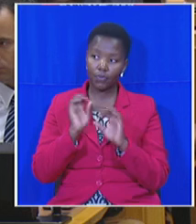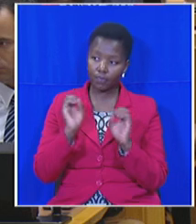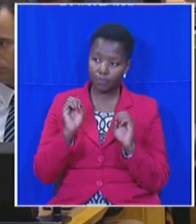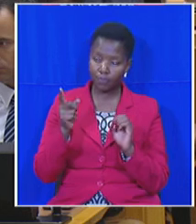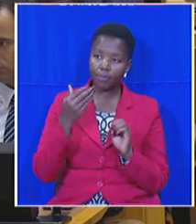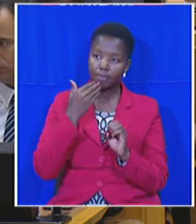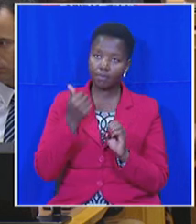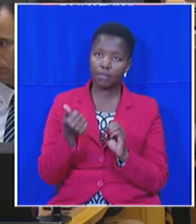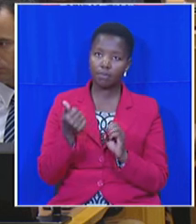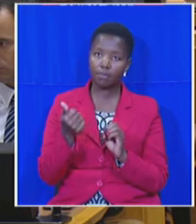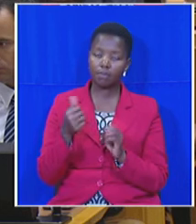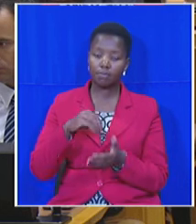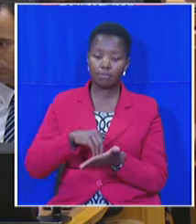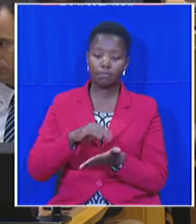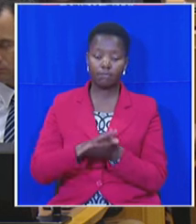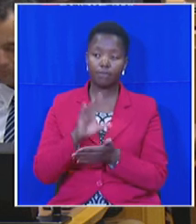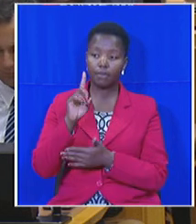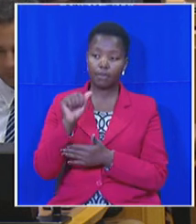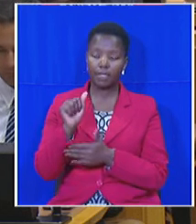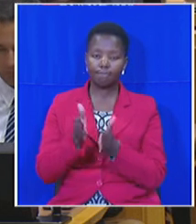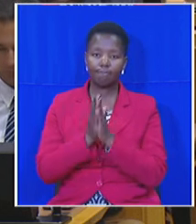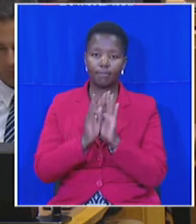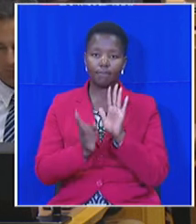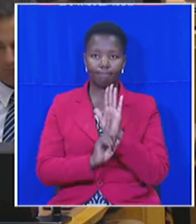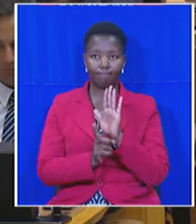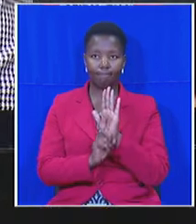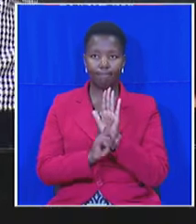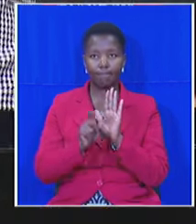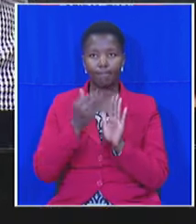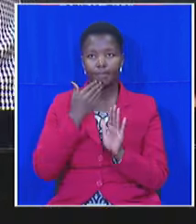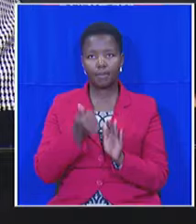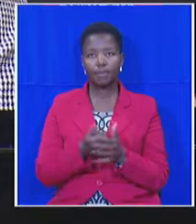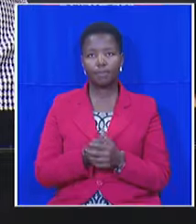please note that the DA calls for division? Thank you. Okay.